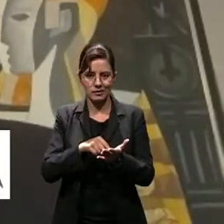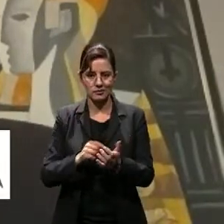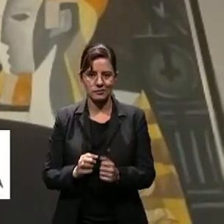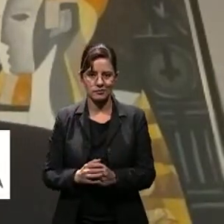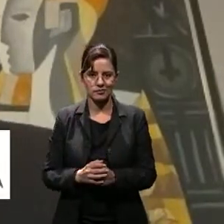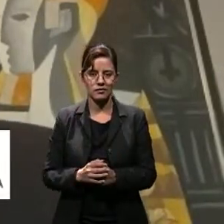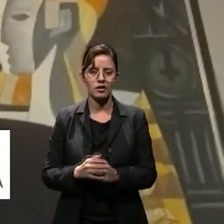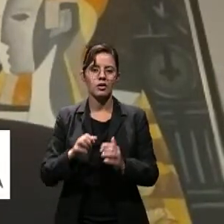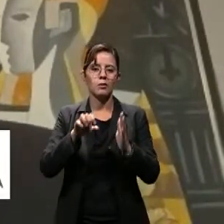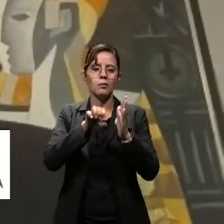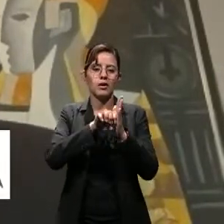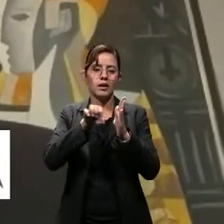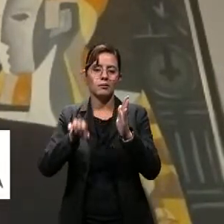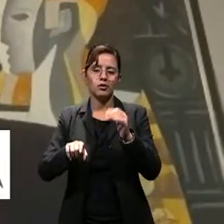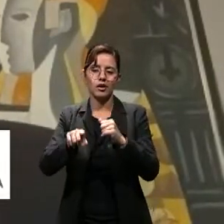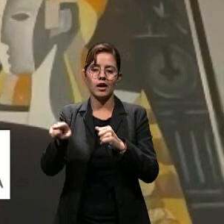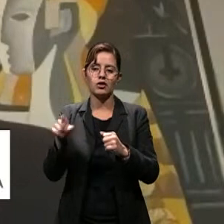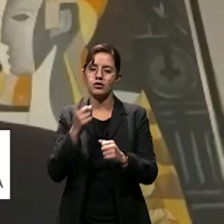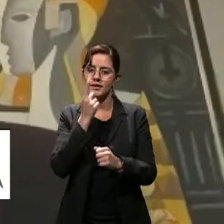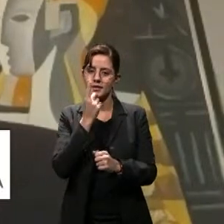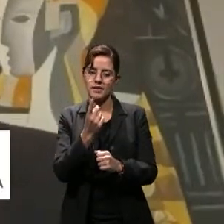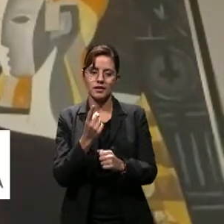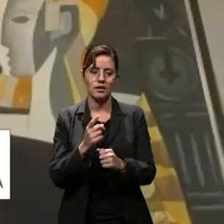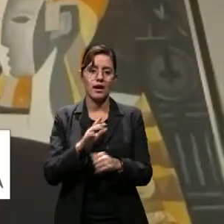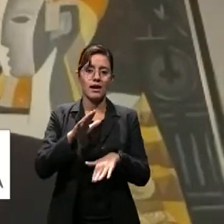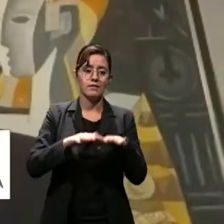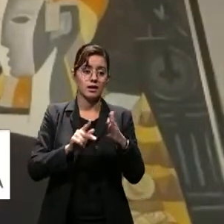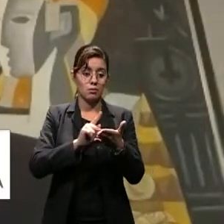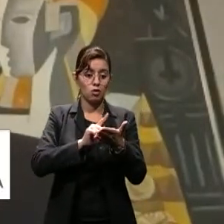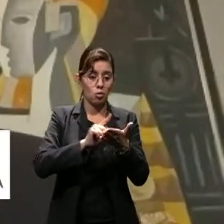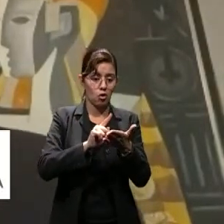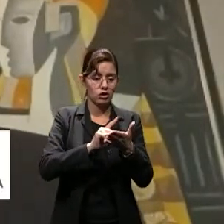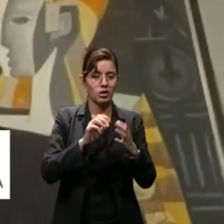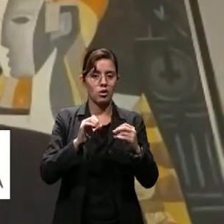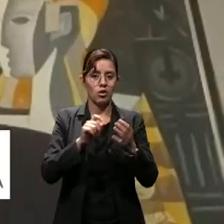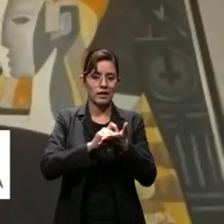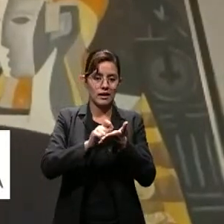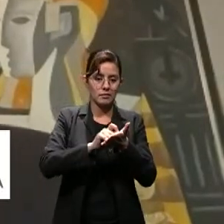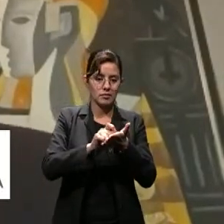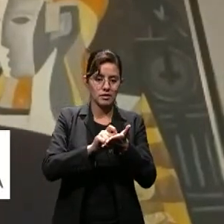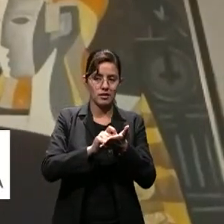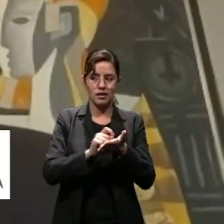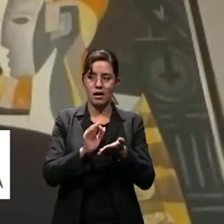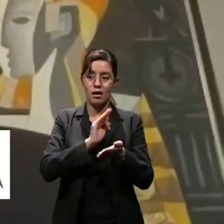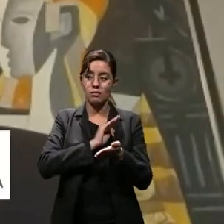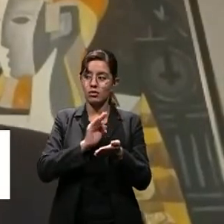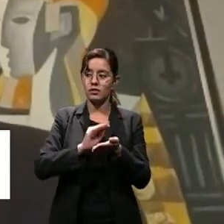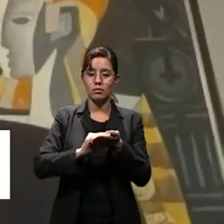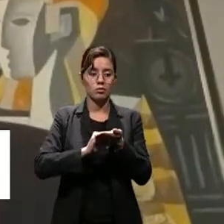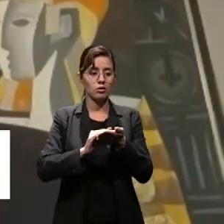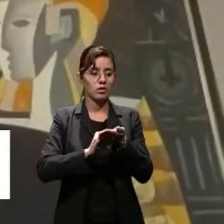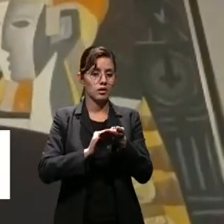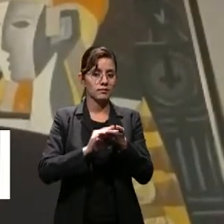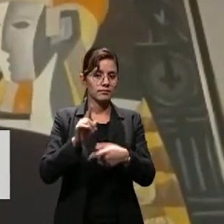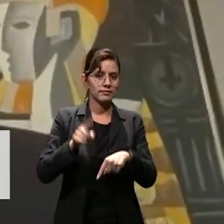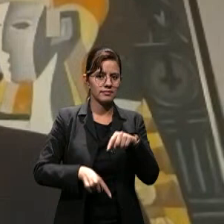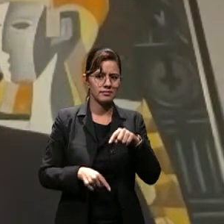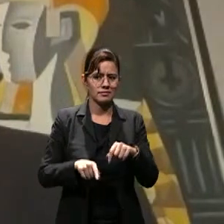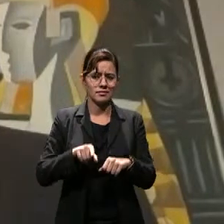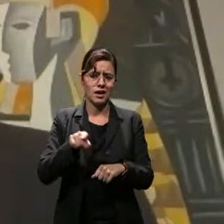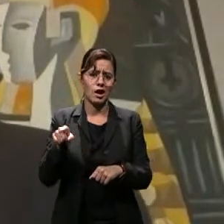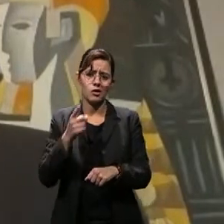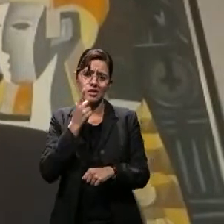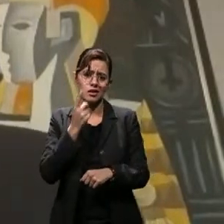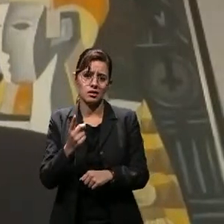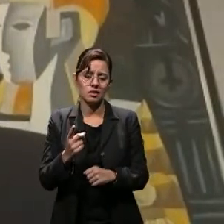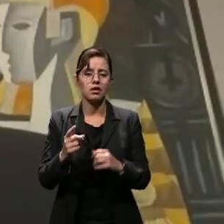The narrative of the pins that are erased. In all the elections, they say